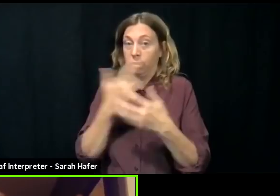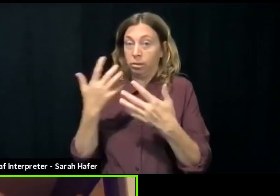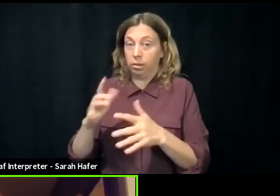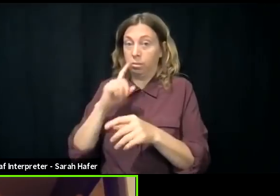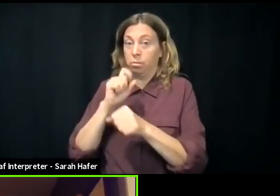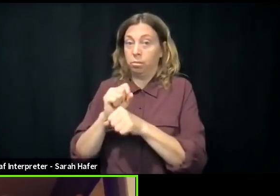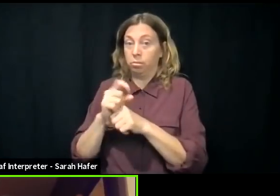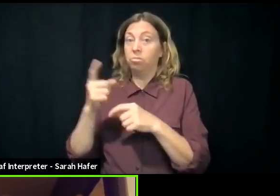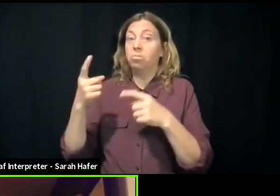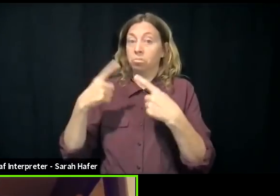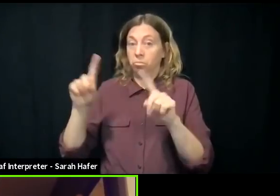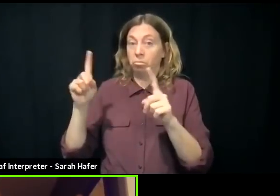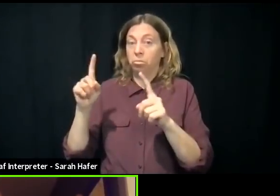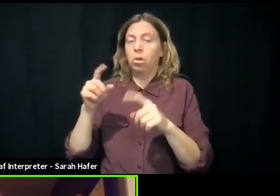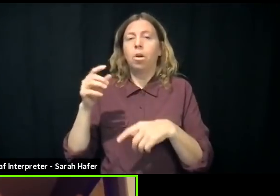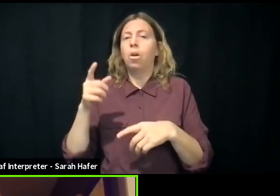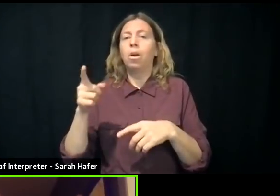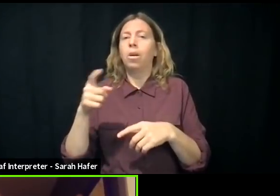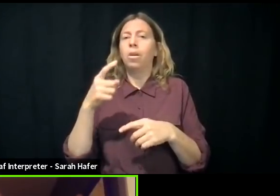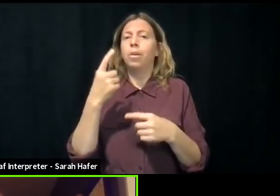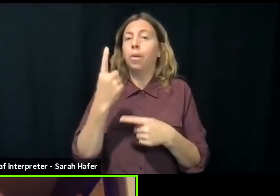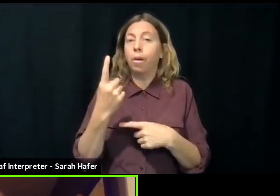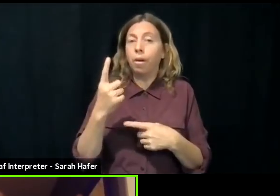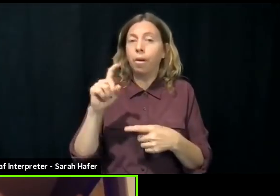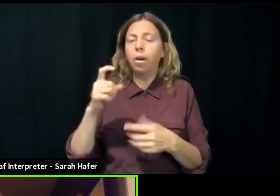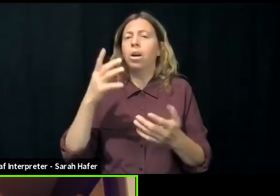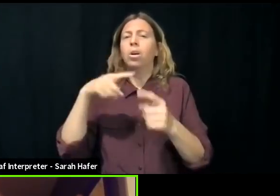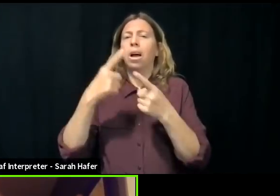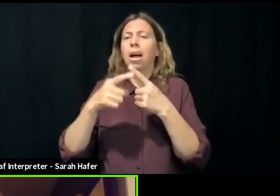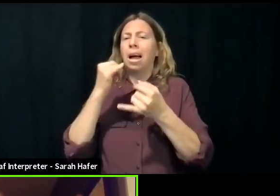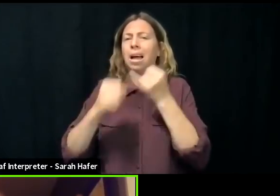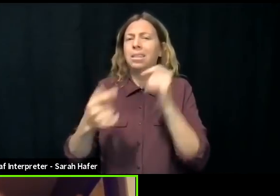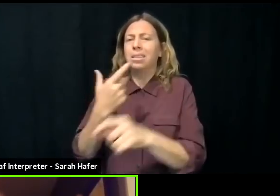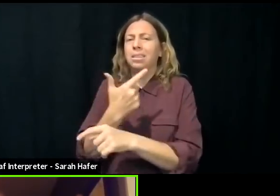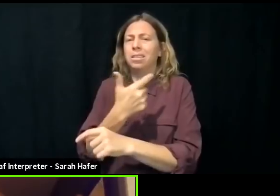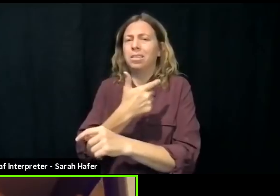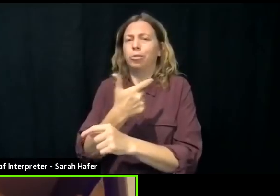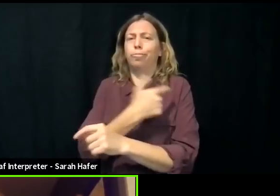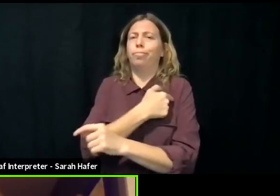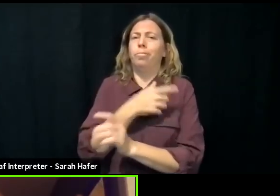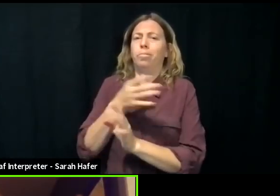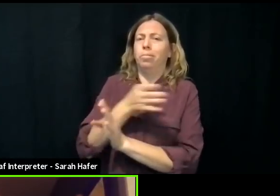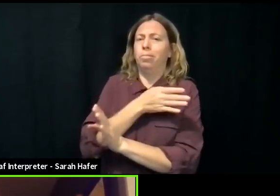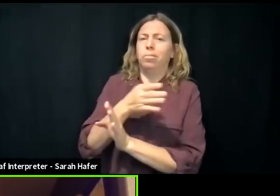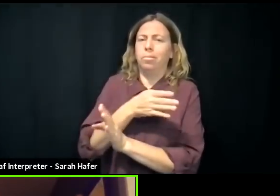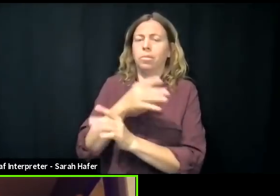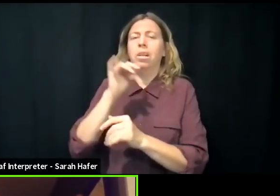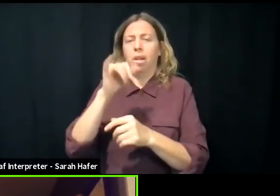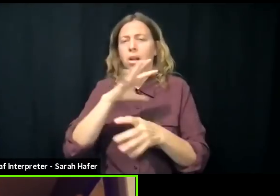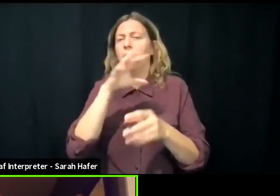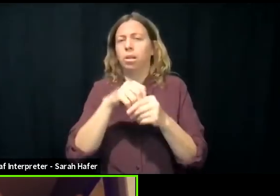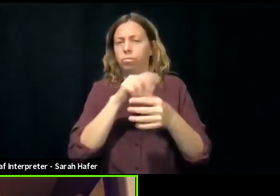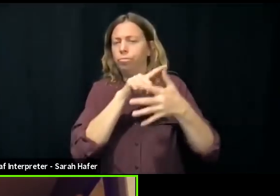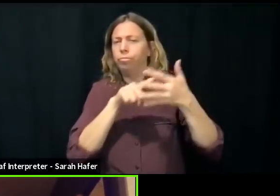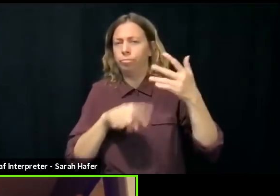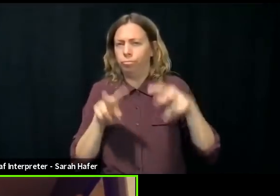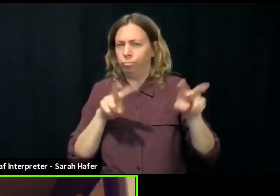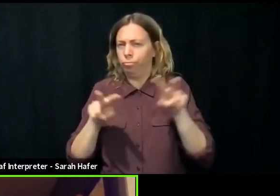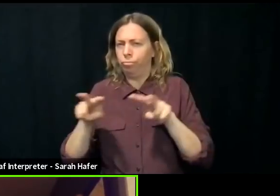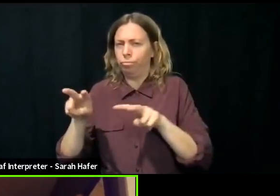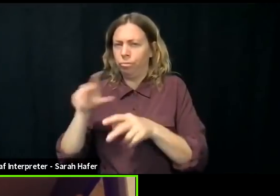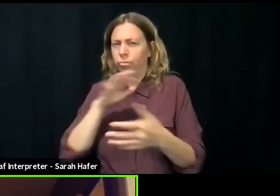since their last vaccine, so that we can determine who has been identified as a case has been fully vaccinated. It takes